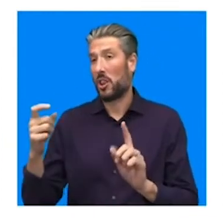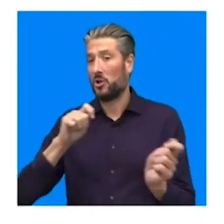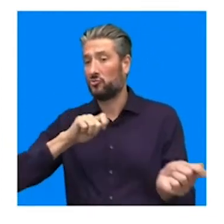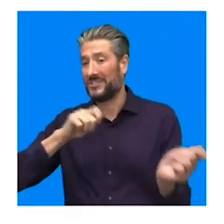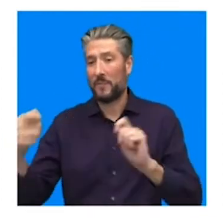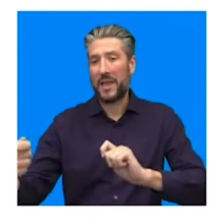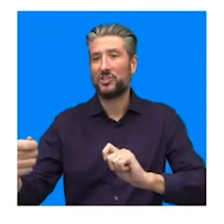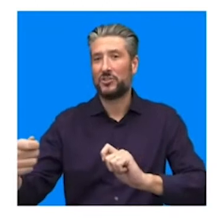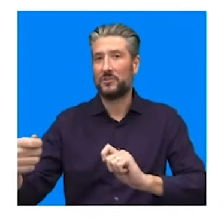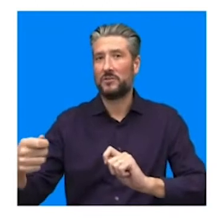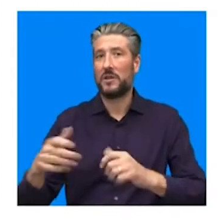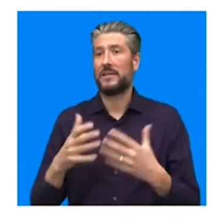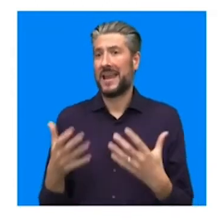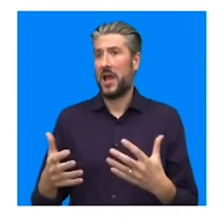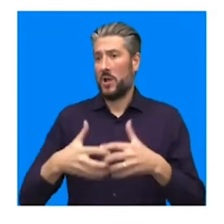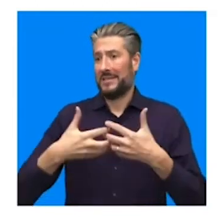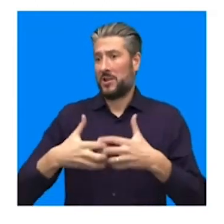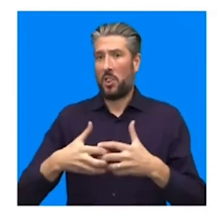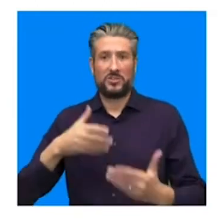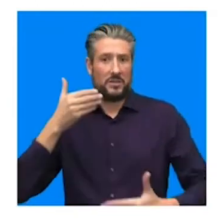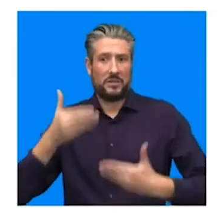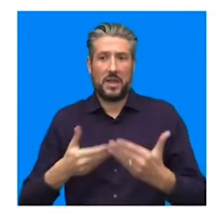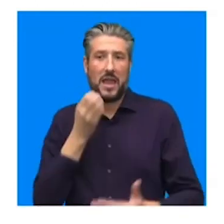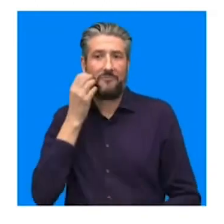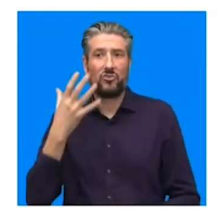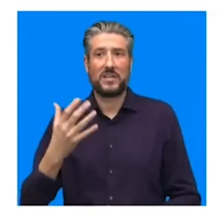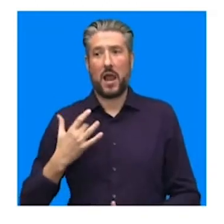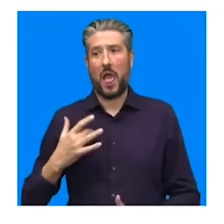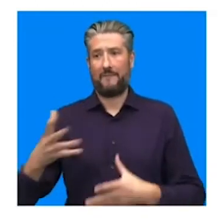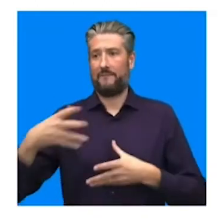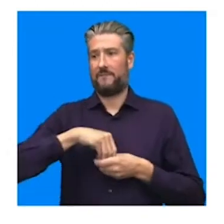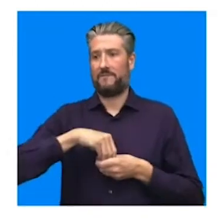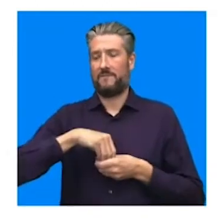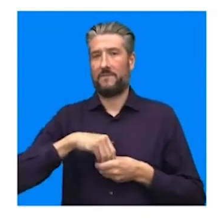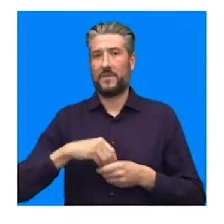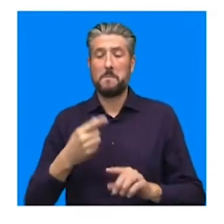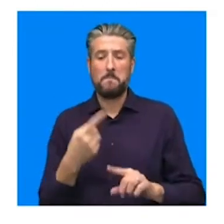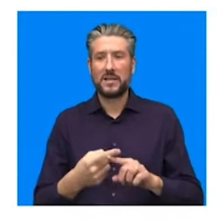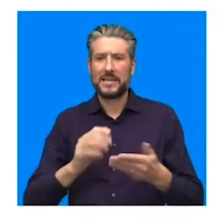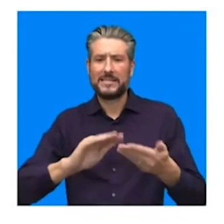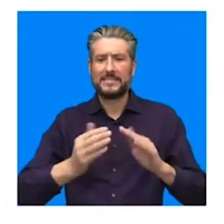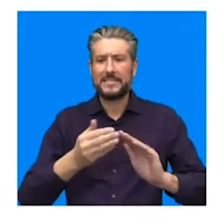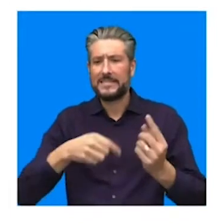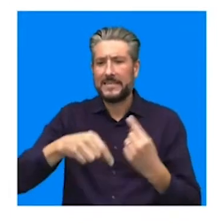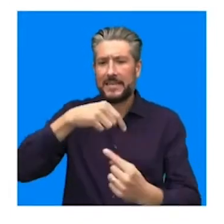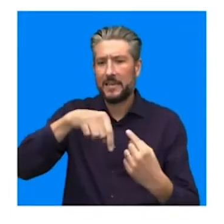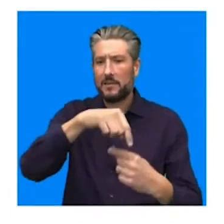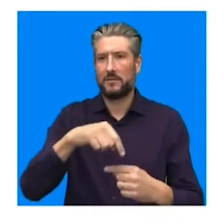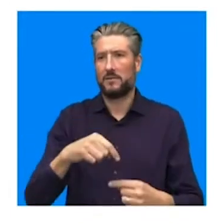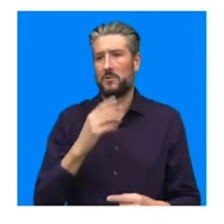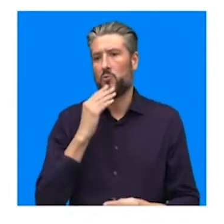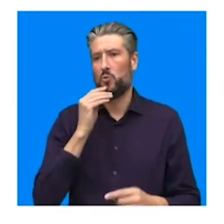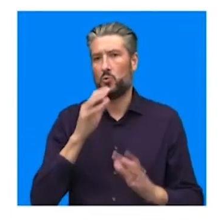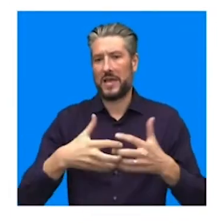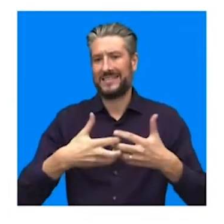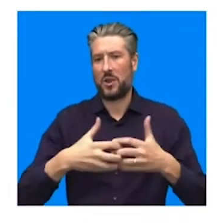lives, including what cities are doing. Every city service is increasingly supported with technology and data. And what are the